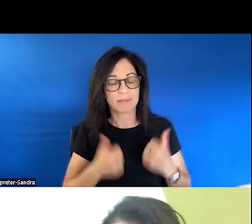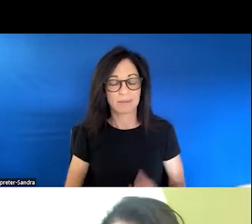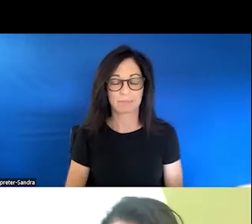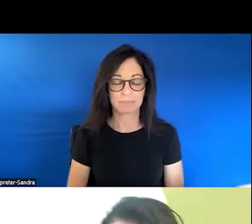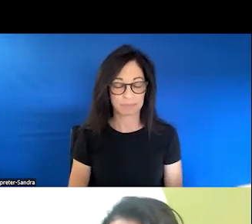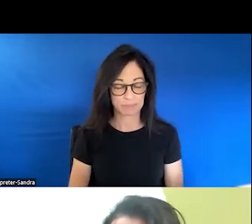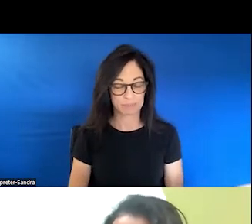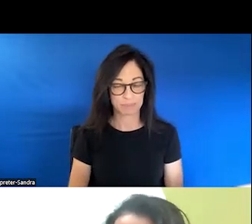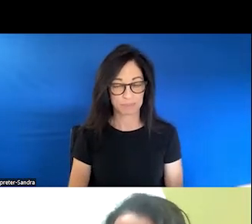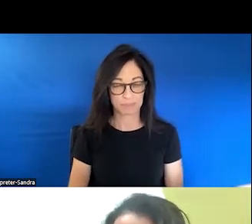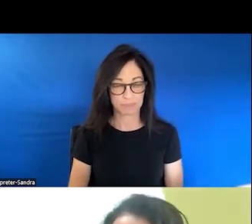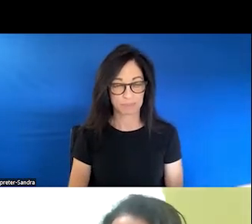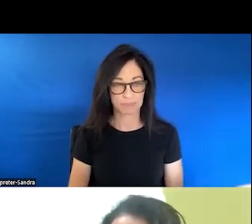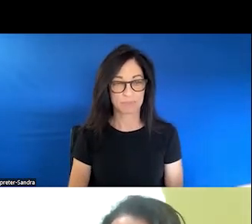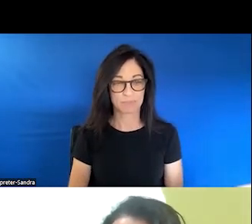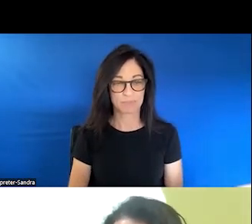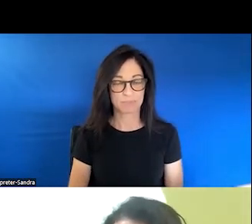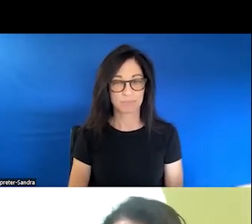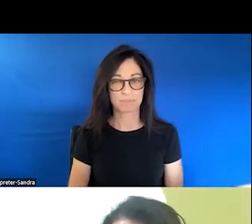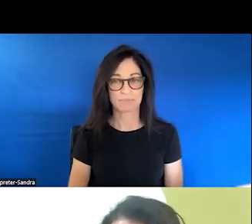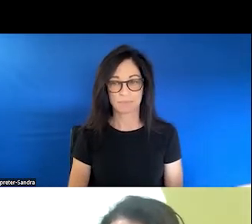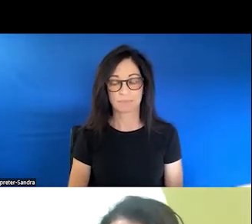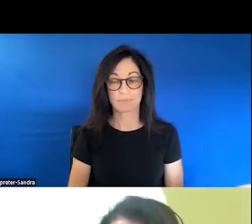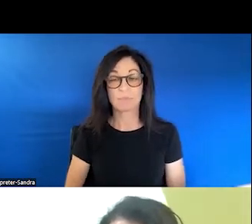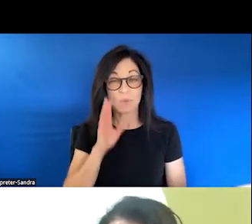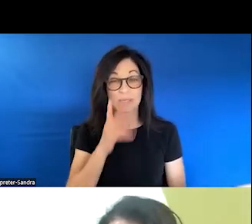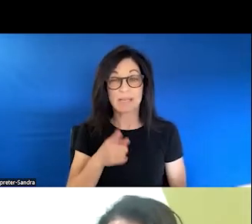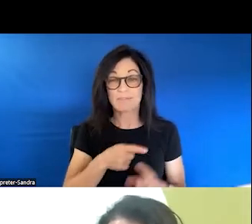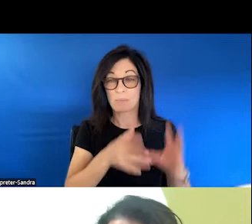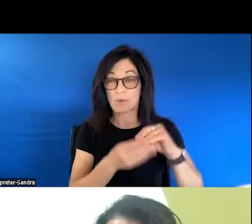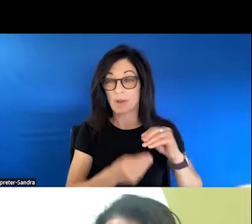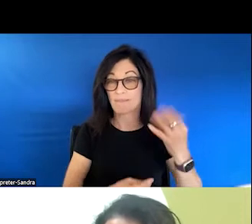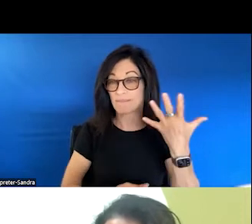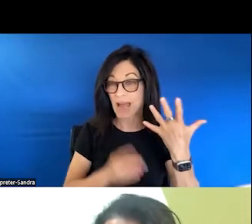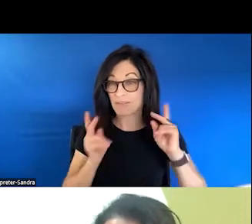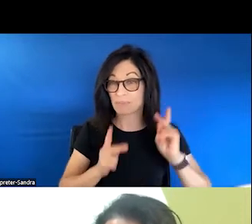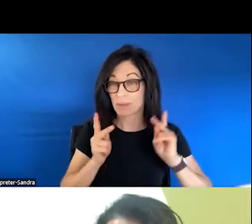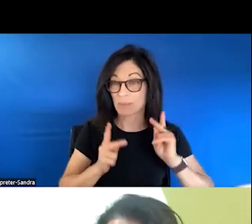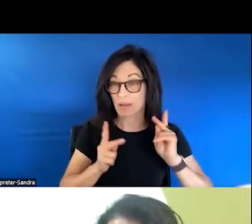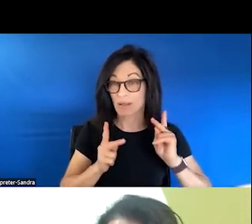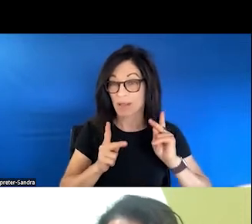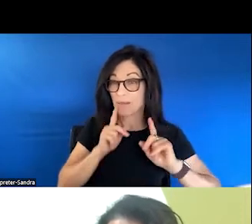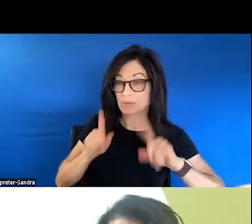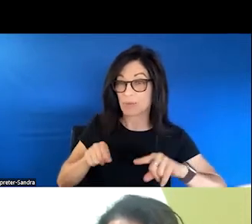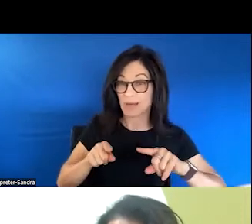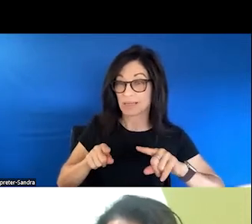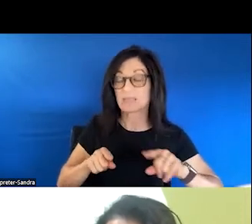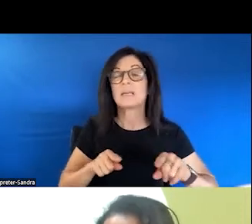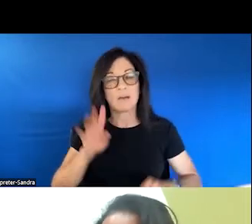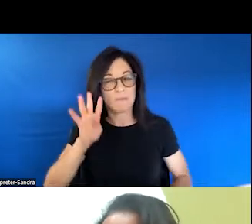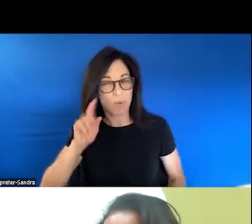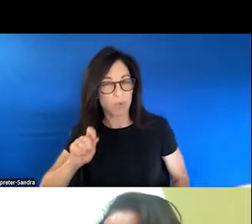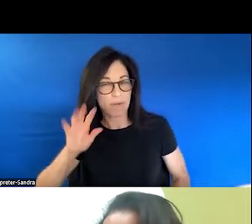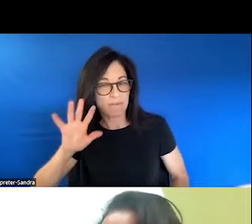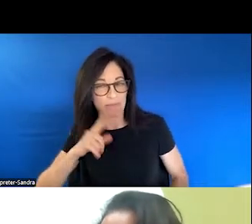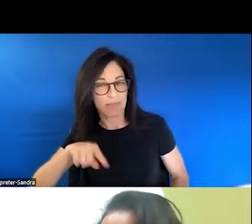that 4.5 out of 5 of folks that responded said that they